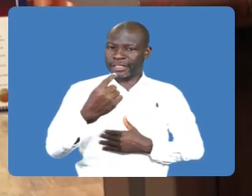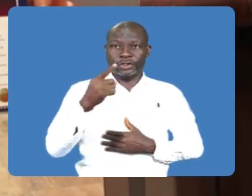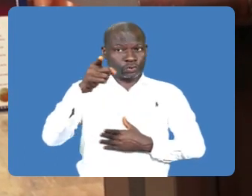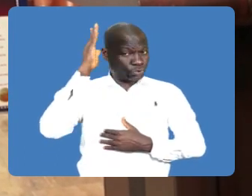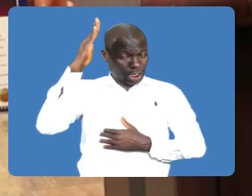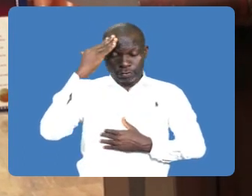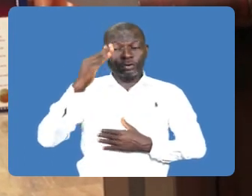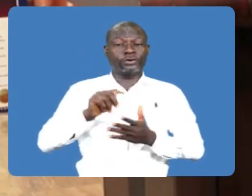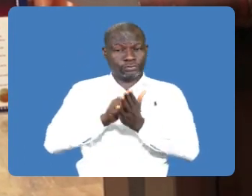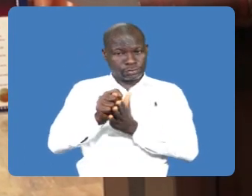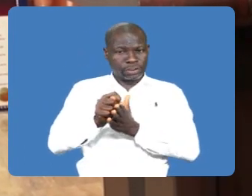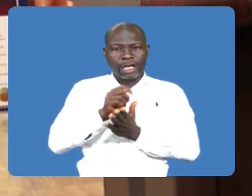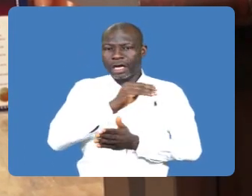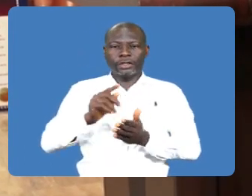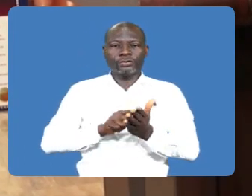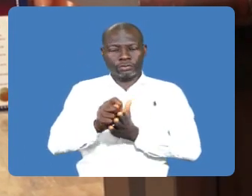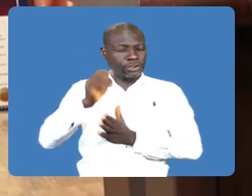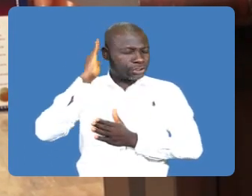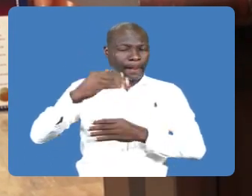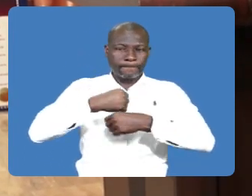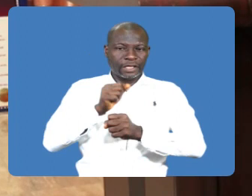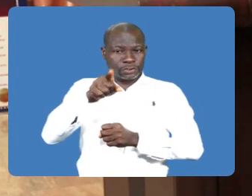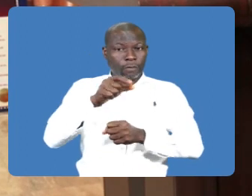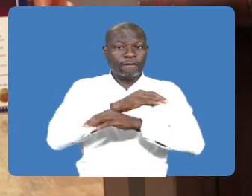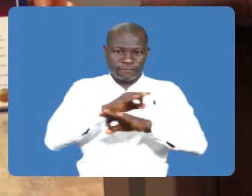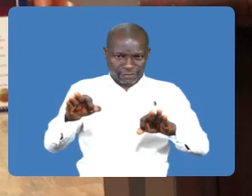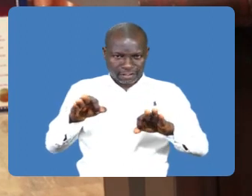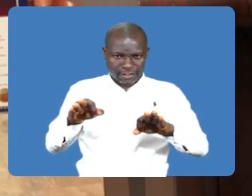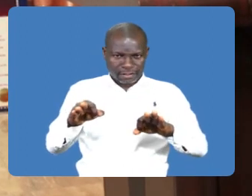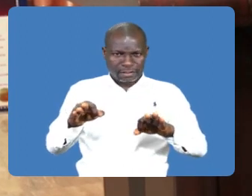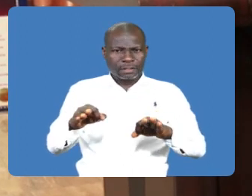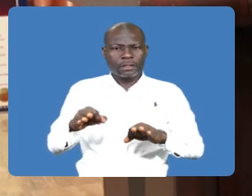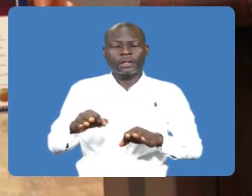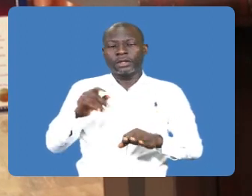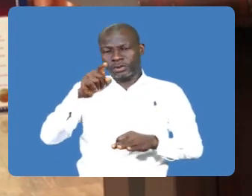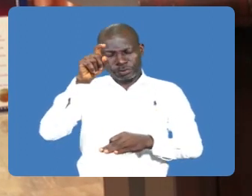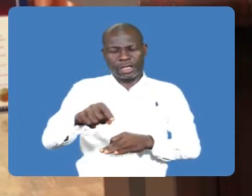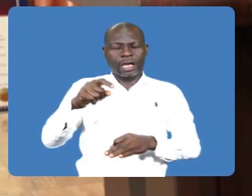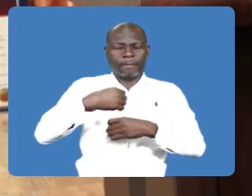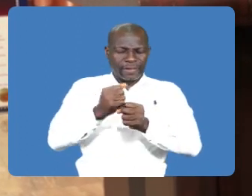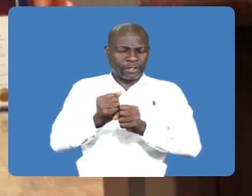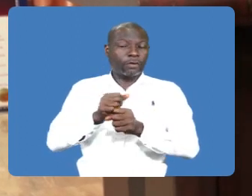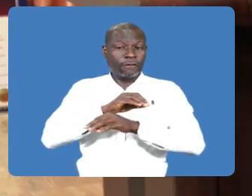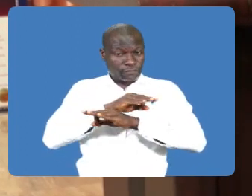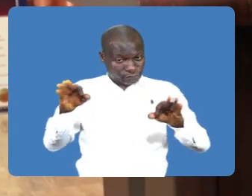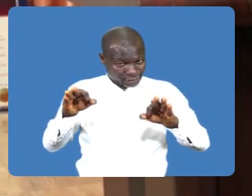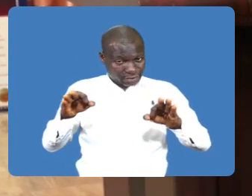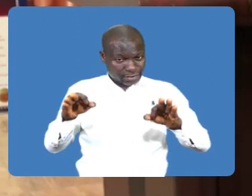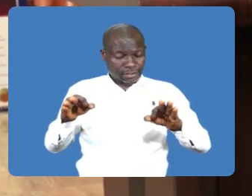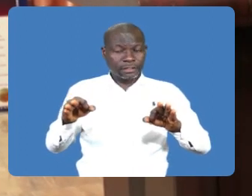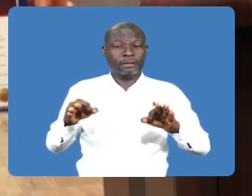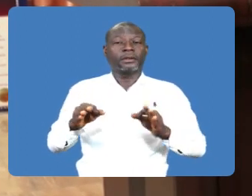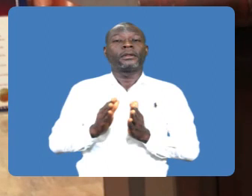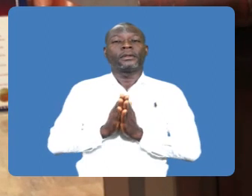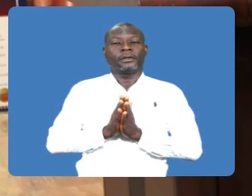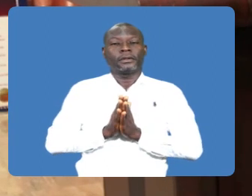Jesus Christ, sir, and you shall know the truth, and the truth shall set you free. Bubu, who no crano, a man of crano, a mamma,